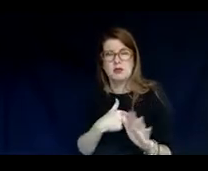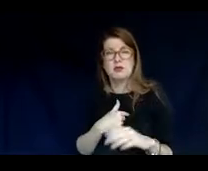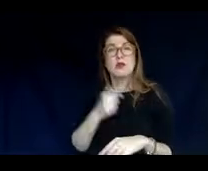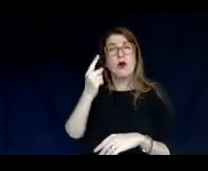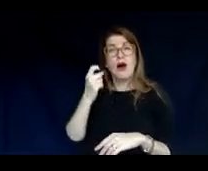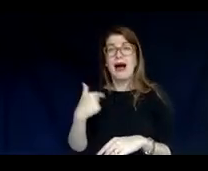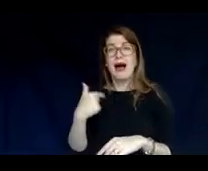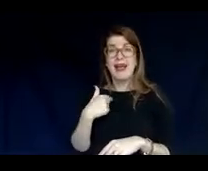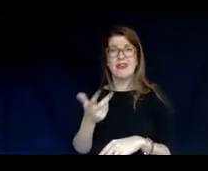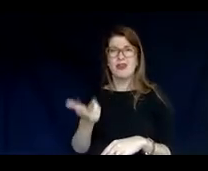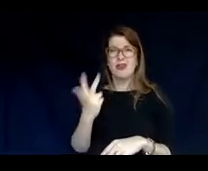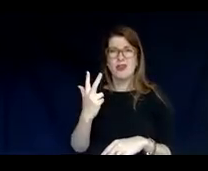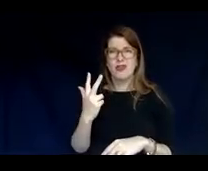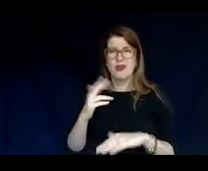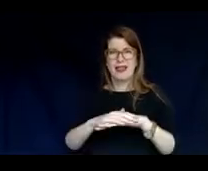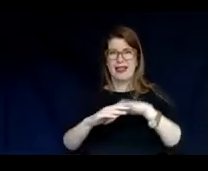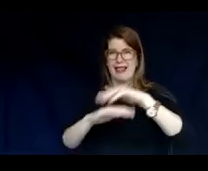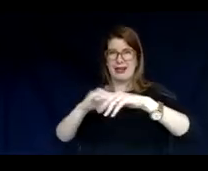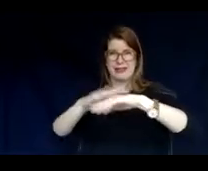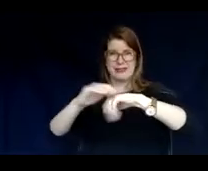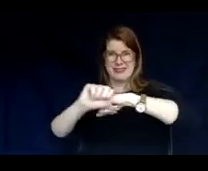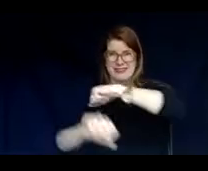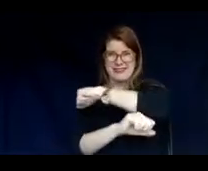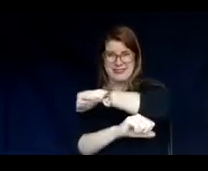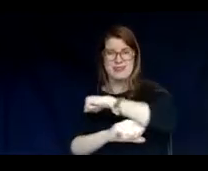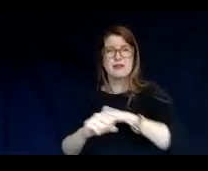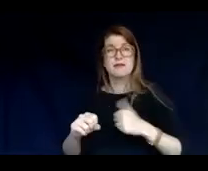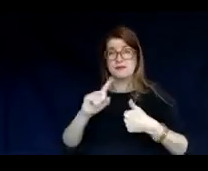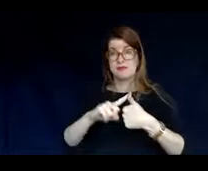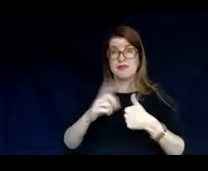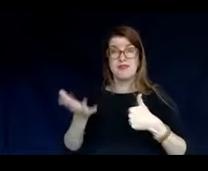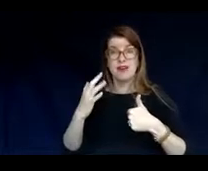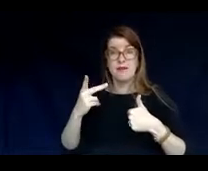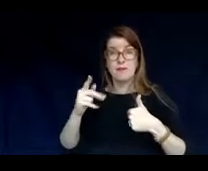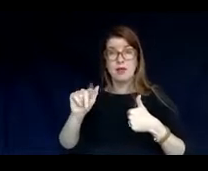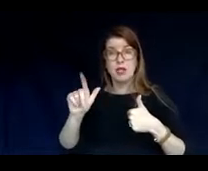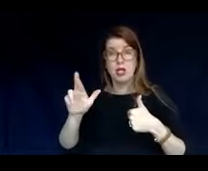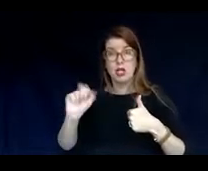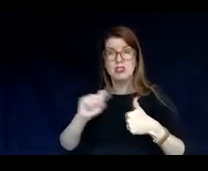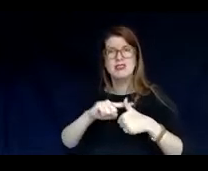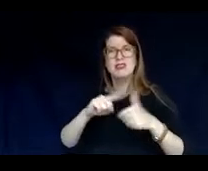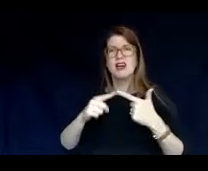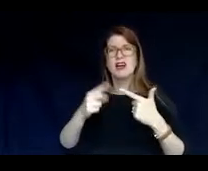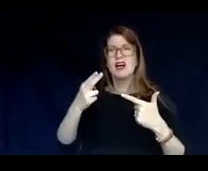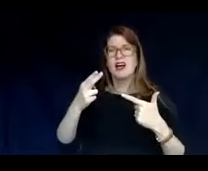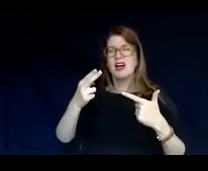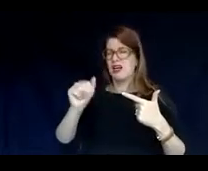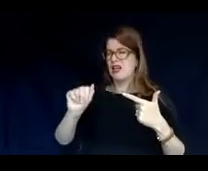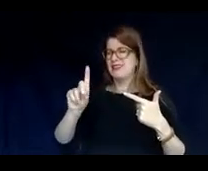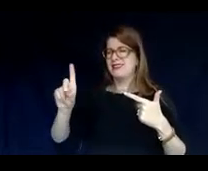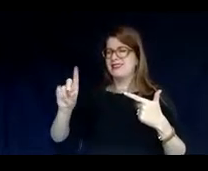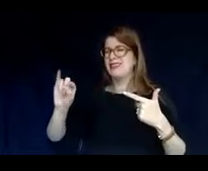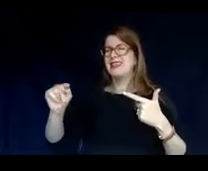had the three layers that I built my foundation of faith off of. The five pillars of Islam, the hadith, which are the acts or